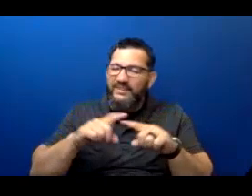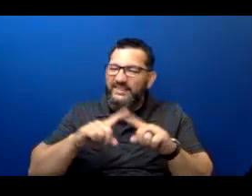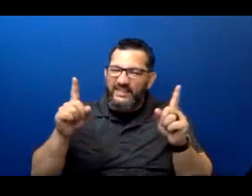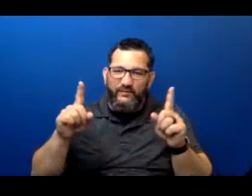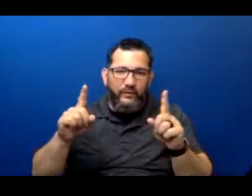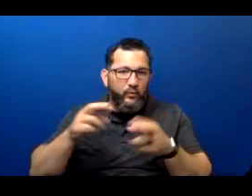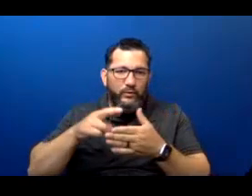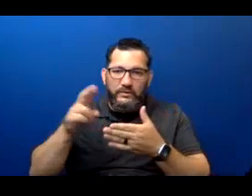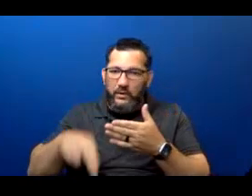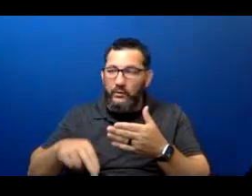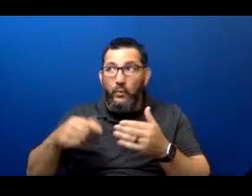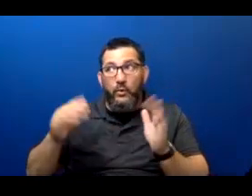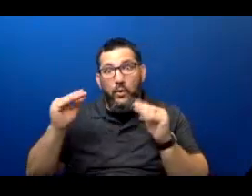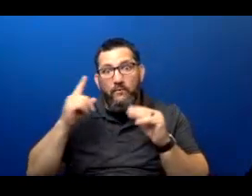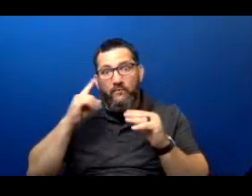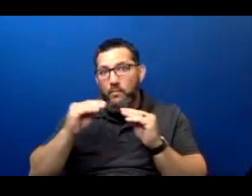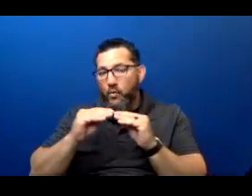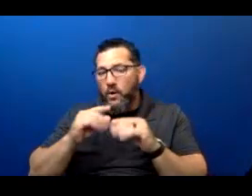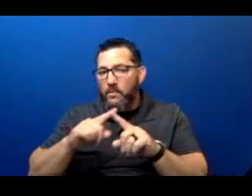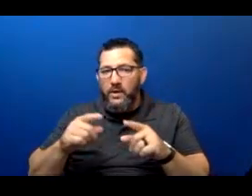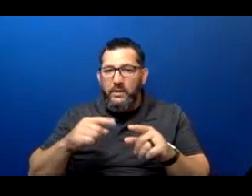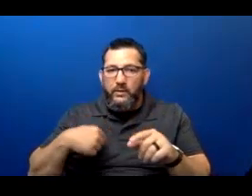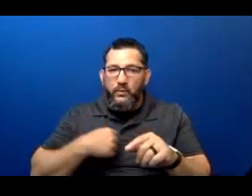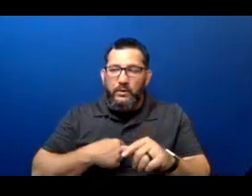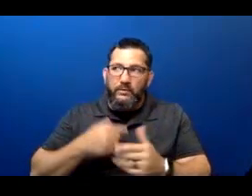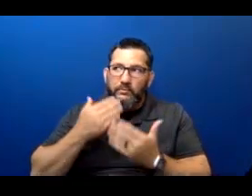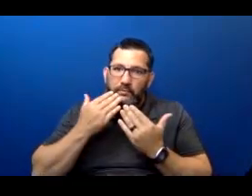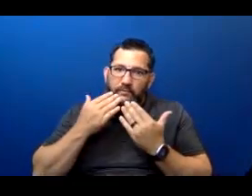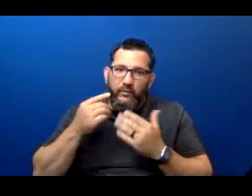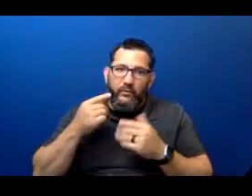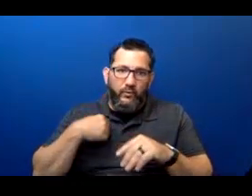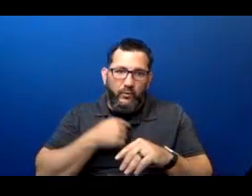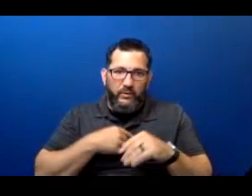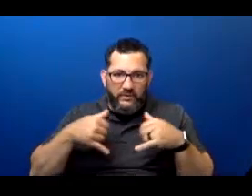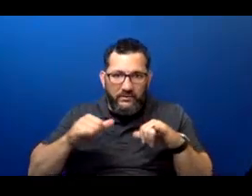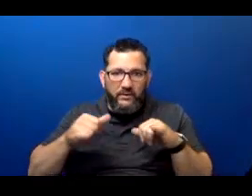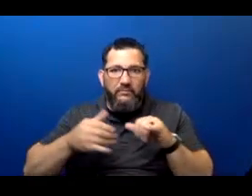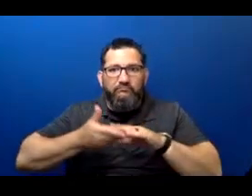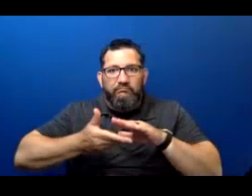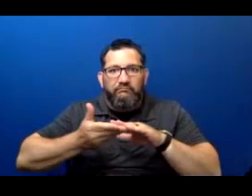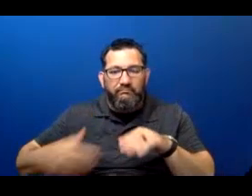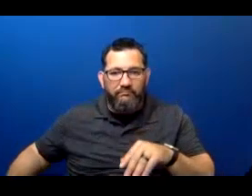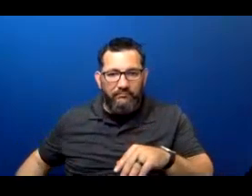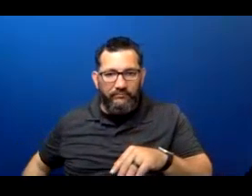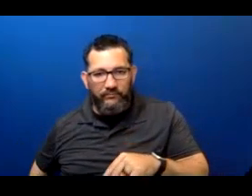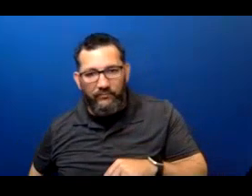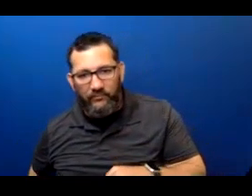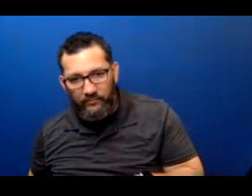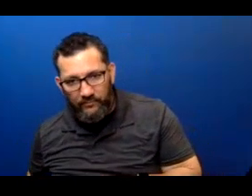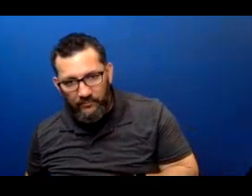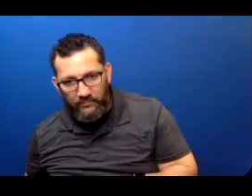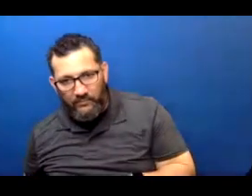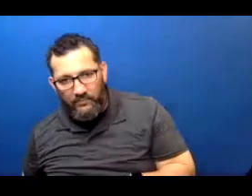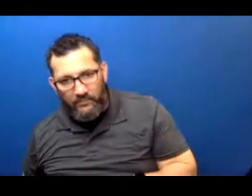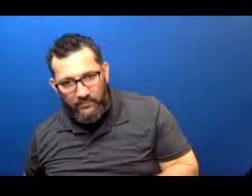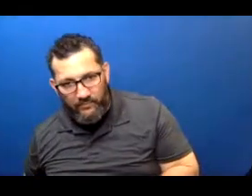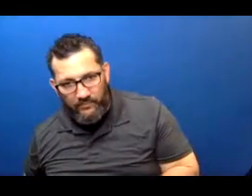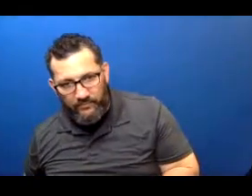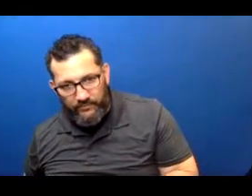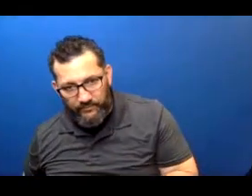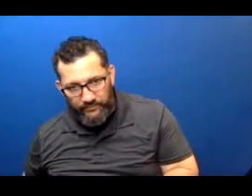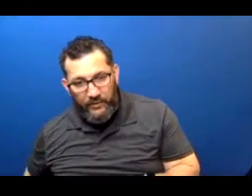for more, we are appreciative of where we landed. And even as I think about, you mentioned our support of our